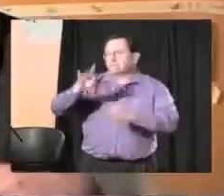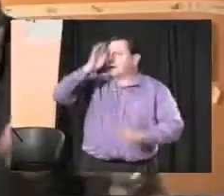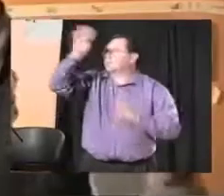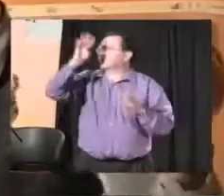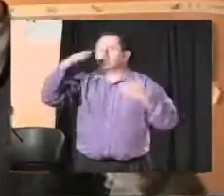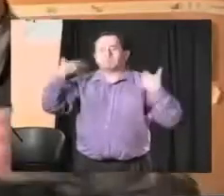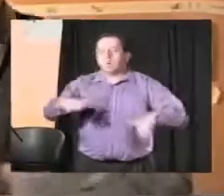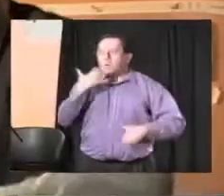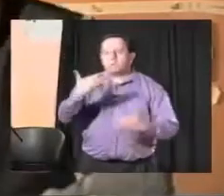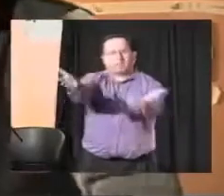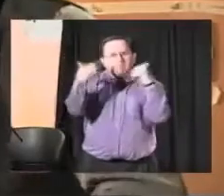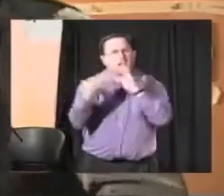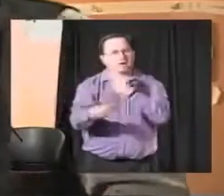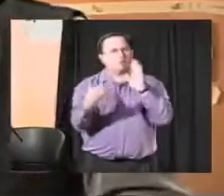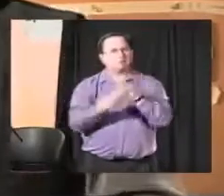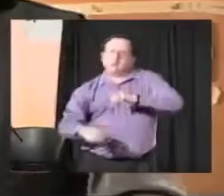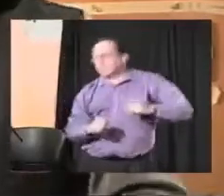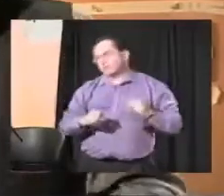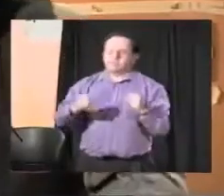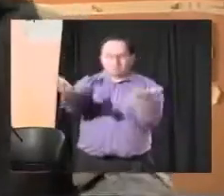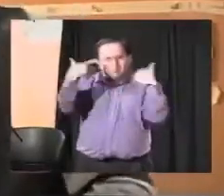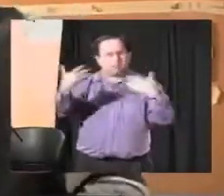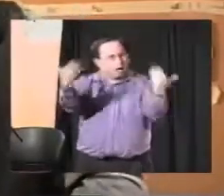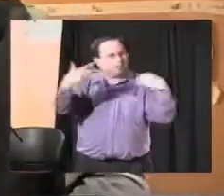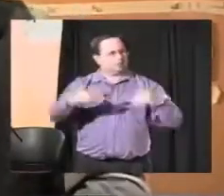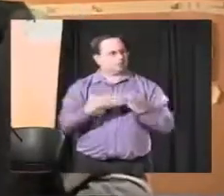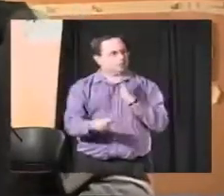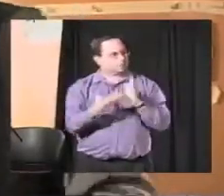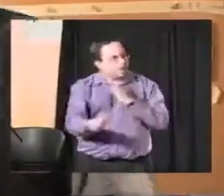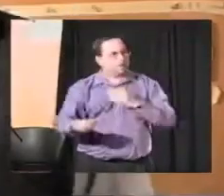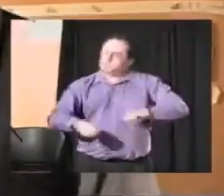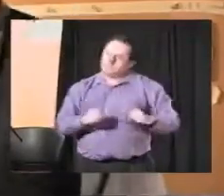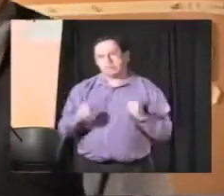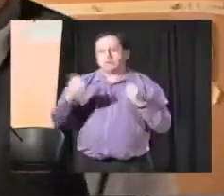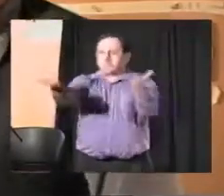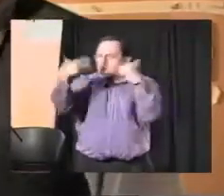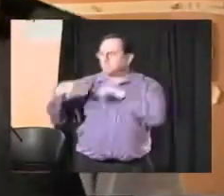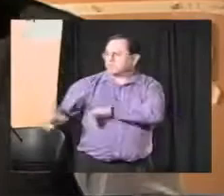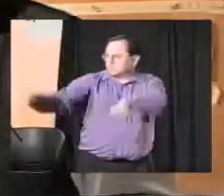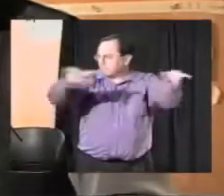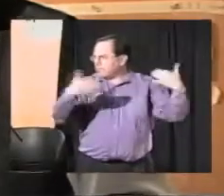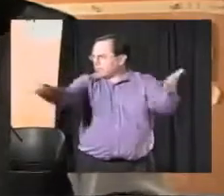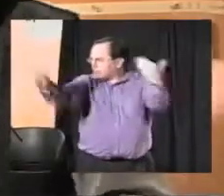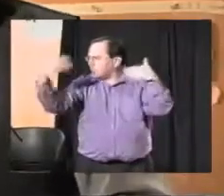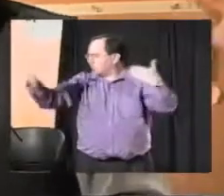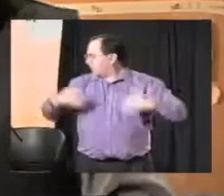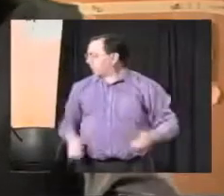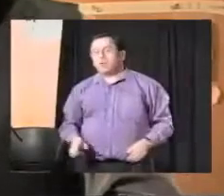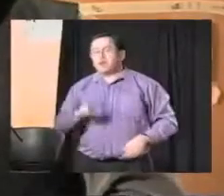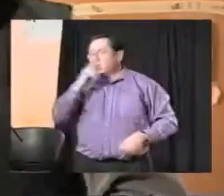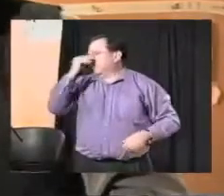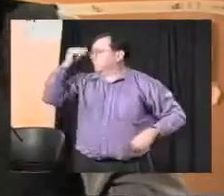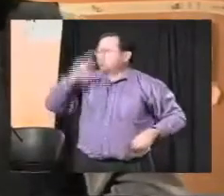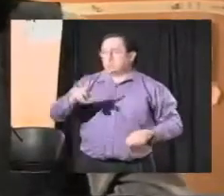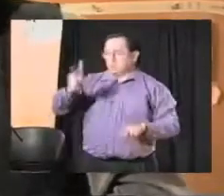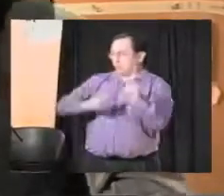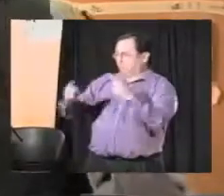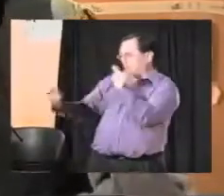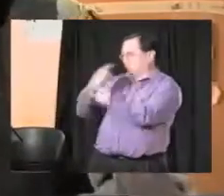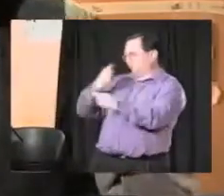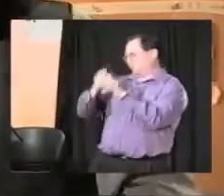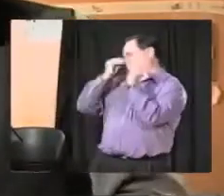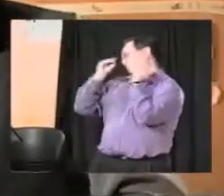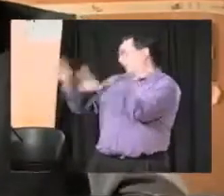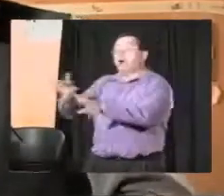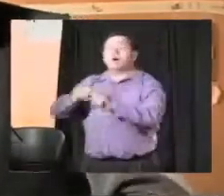so come on and do the Tourette twitch with me. Let's twitch, everybody, let's twitch. Who really cares if the neighbors